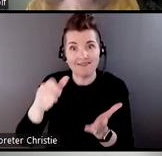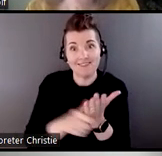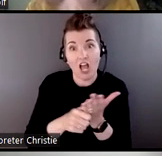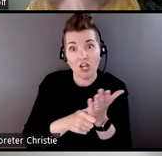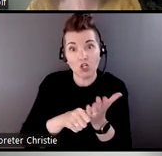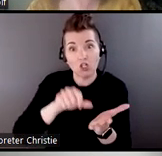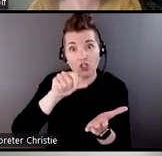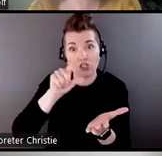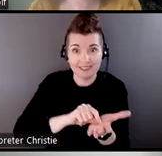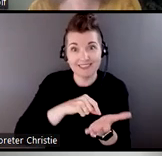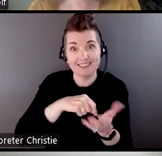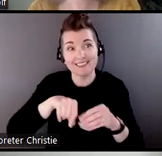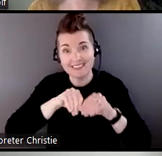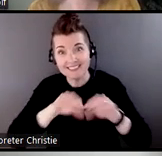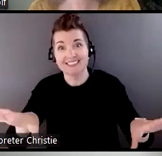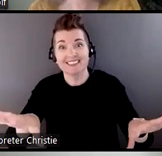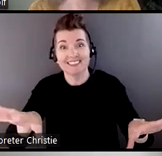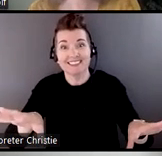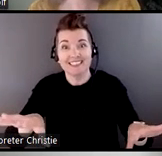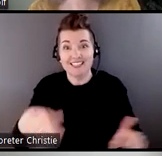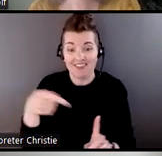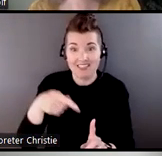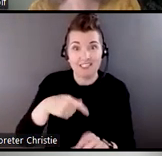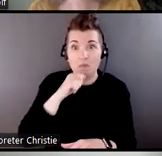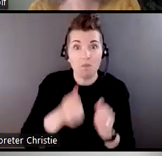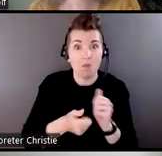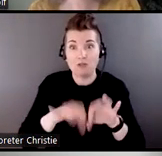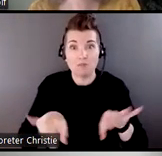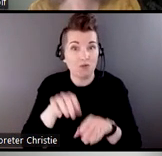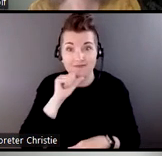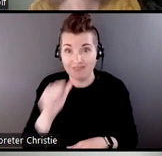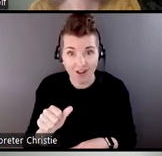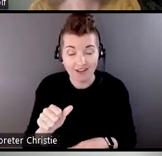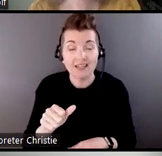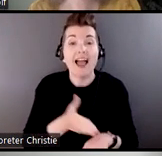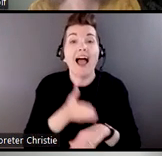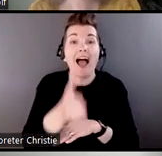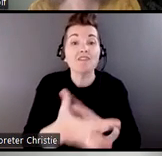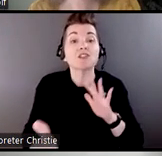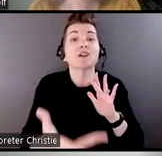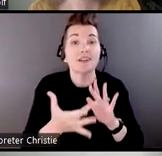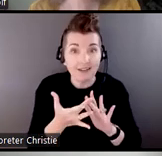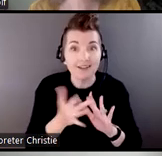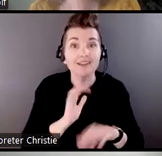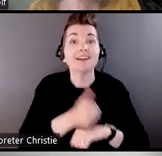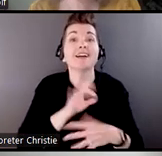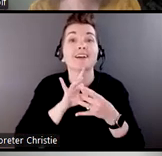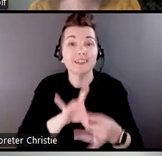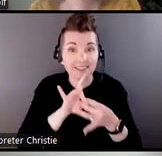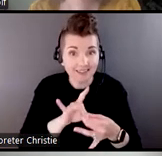the flyer. So we'll send out information, you know, and in the handouts, I'll send a link to register for the next one as